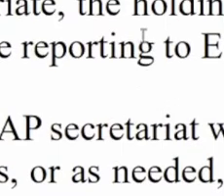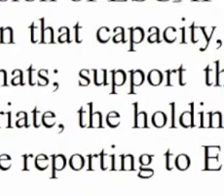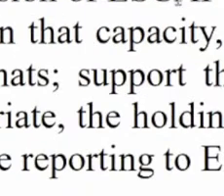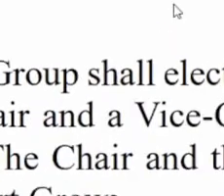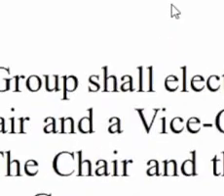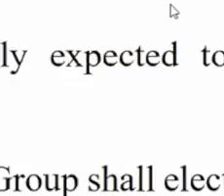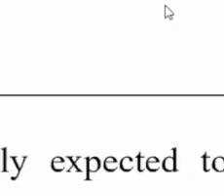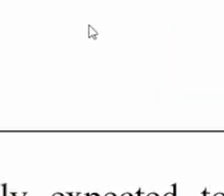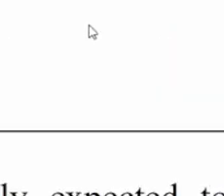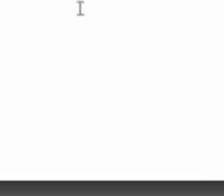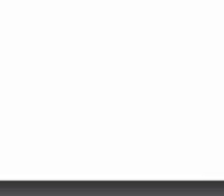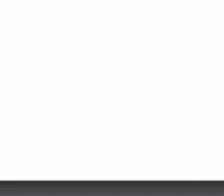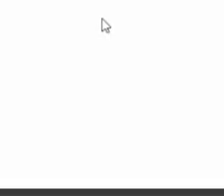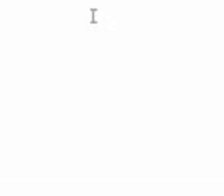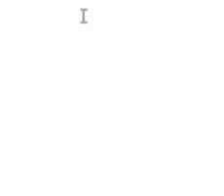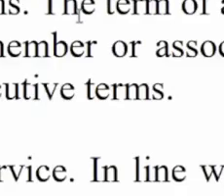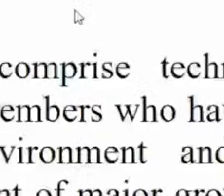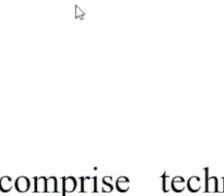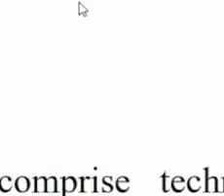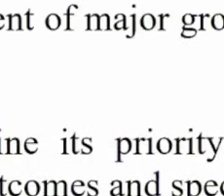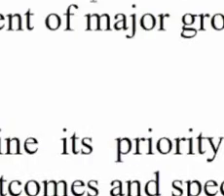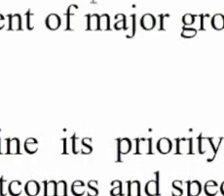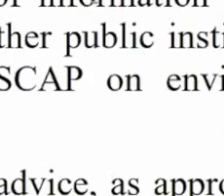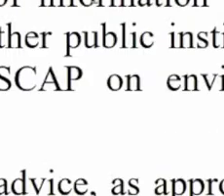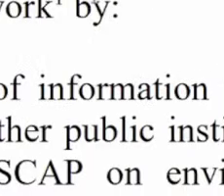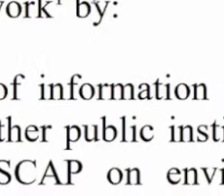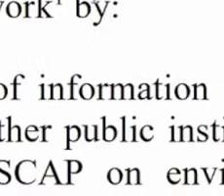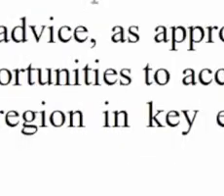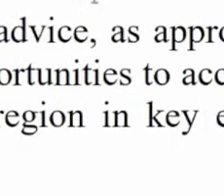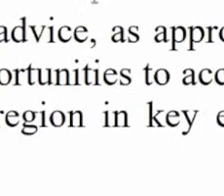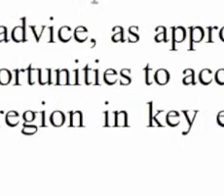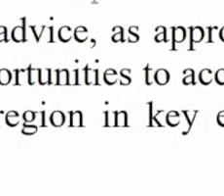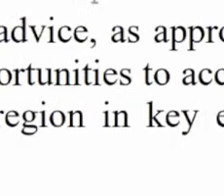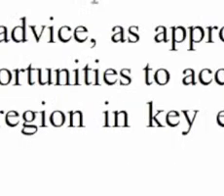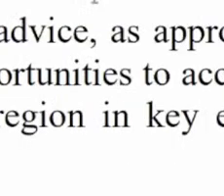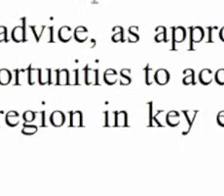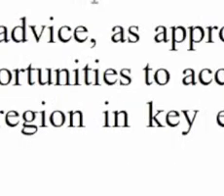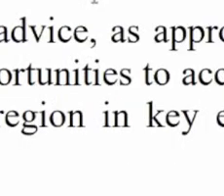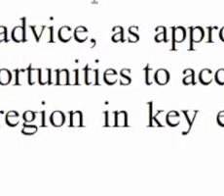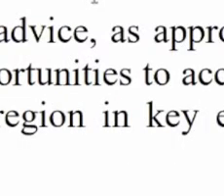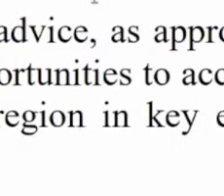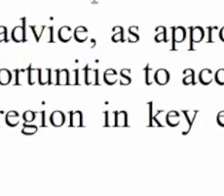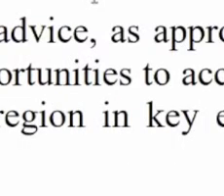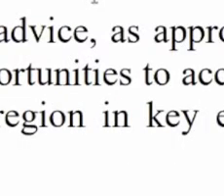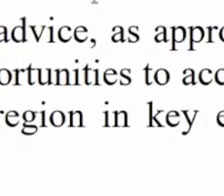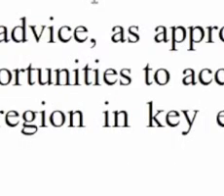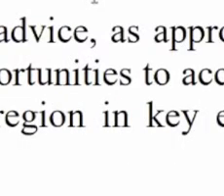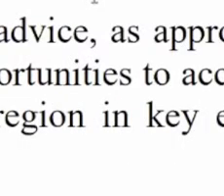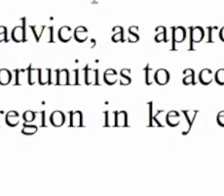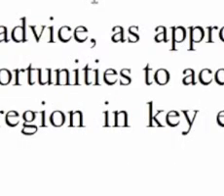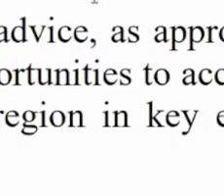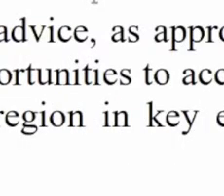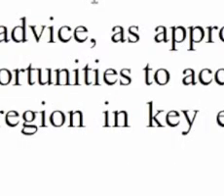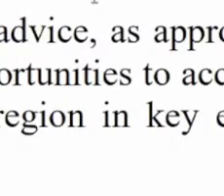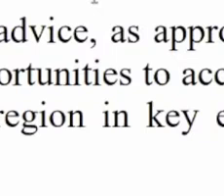across the Asia Pacific region in environment and sustainable development